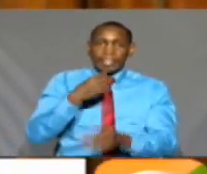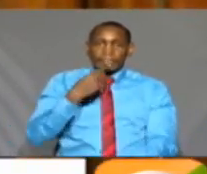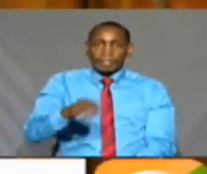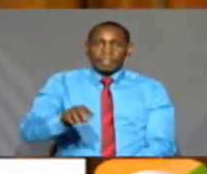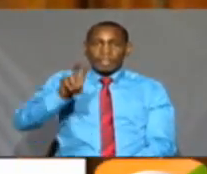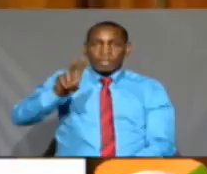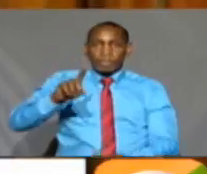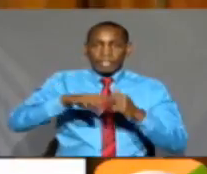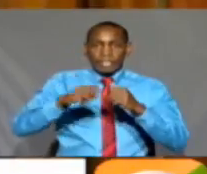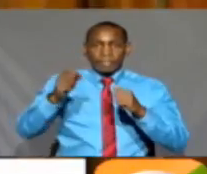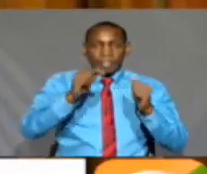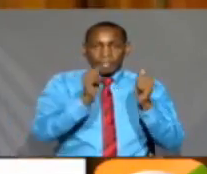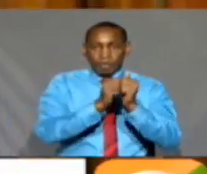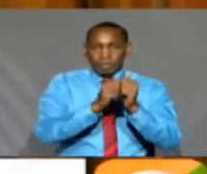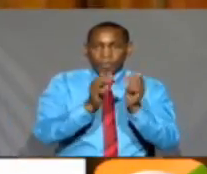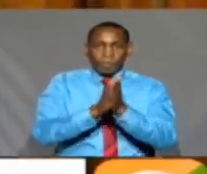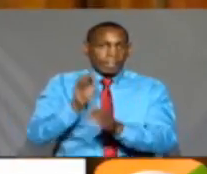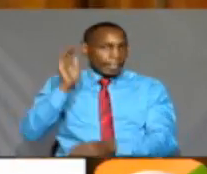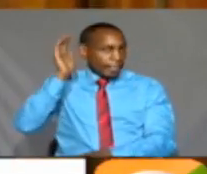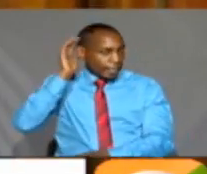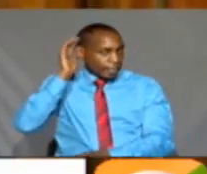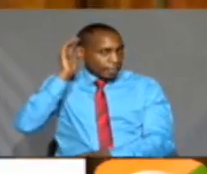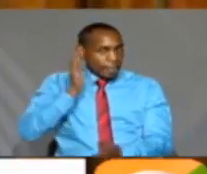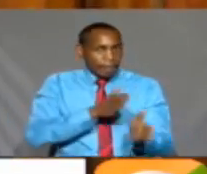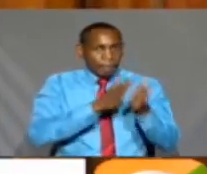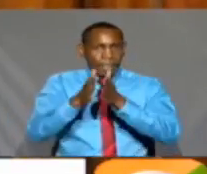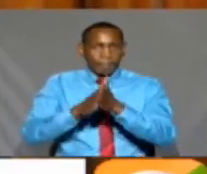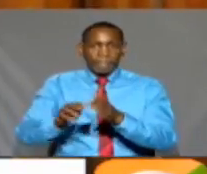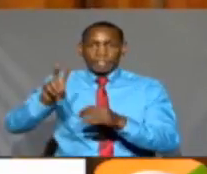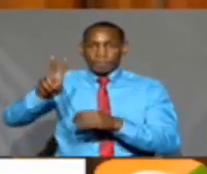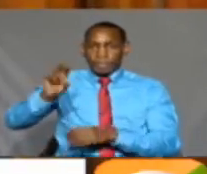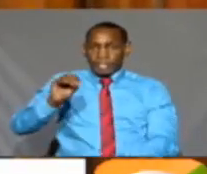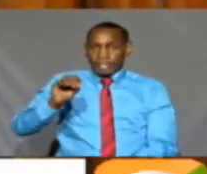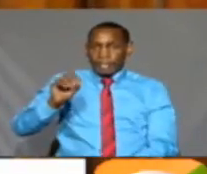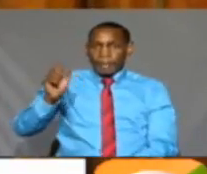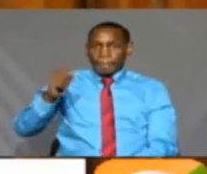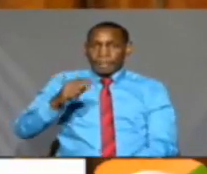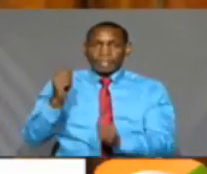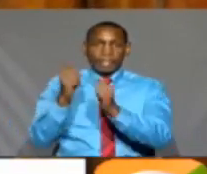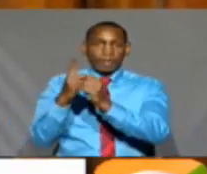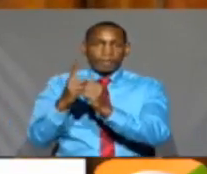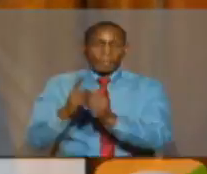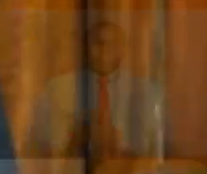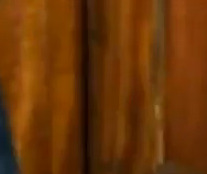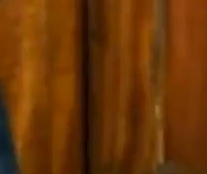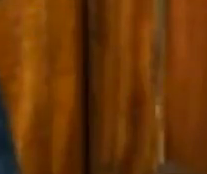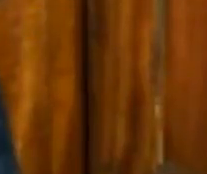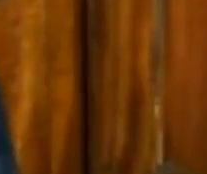26th of October, with a hearing scheduled for the 20th of November.